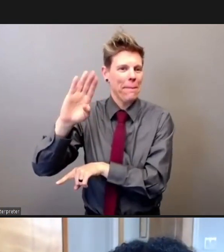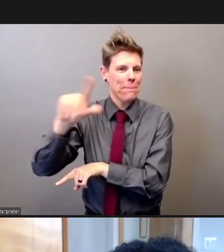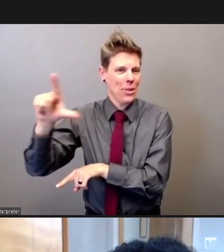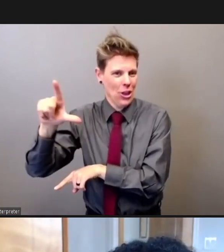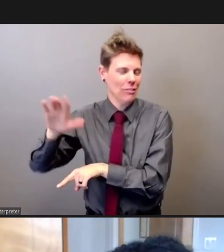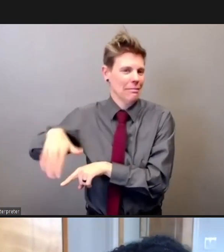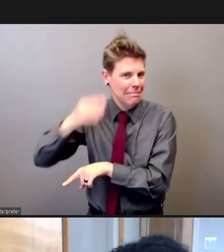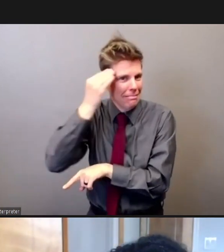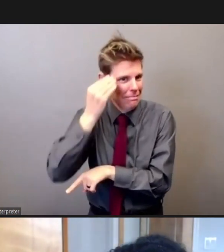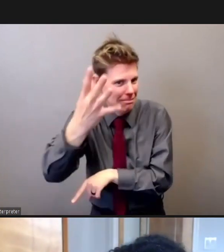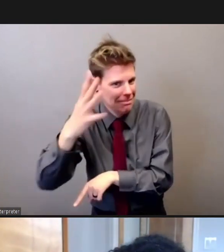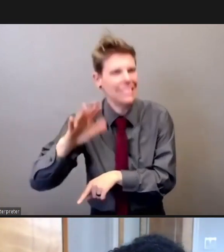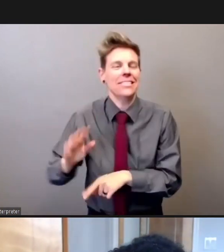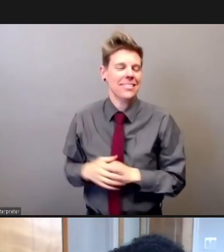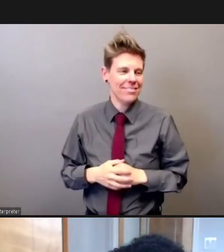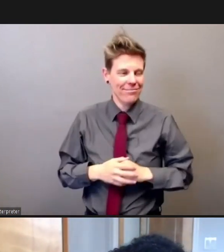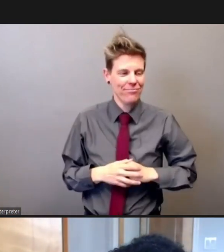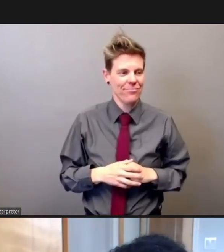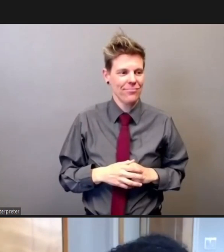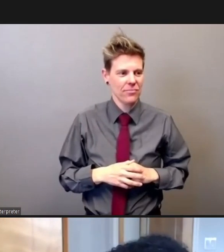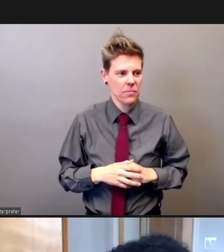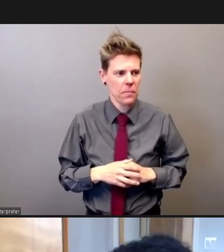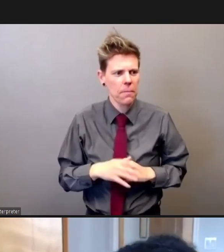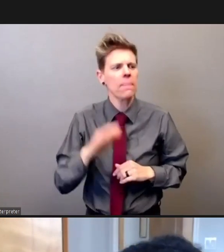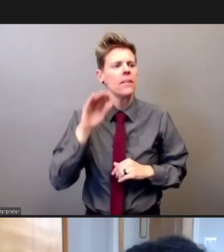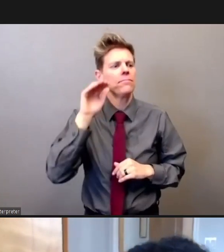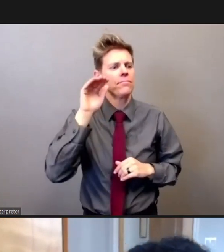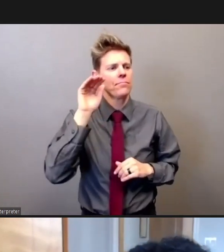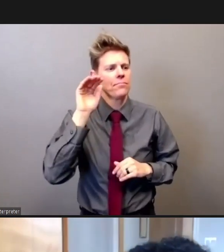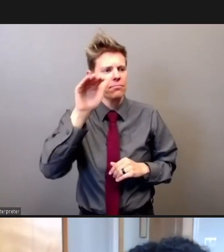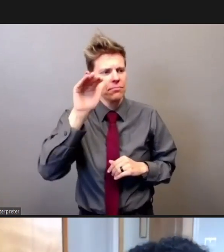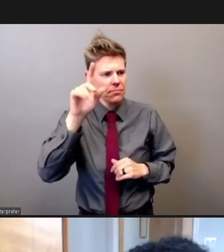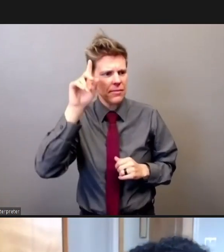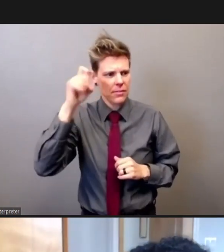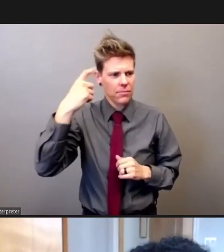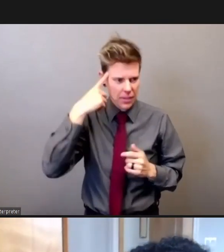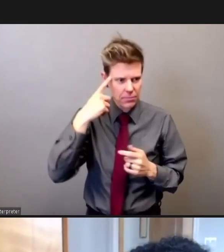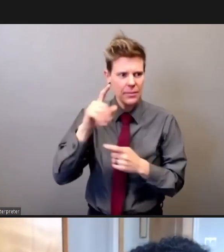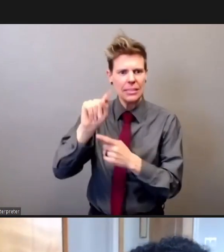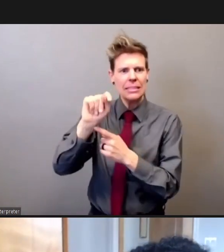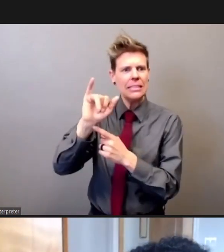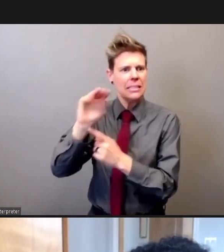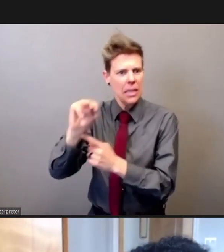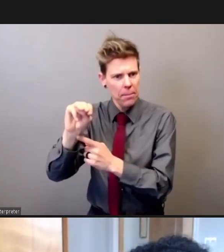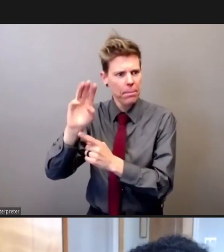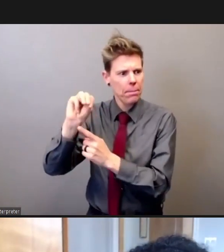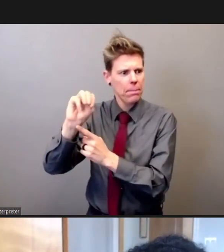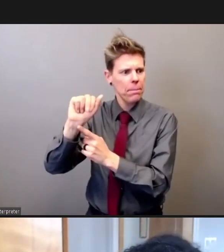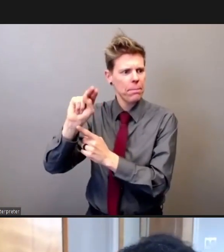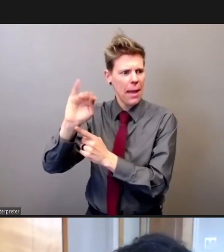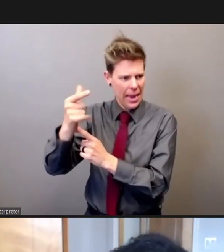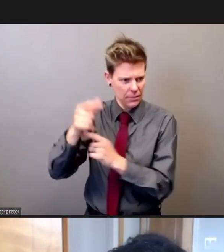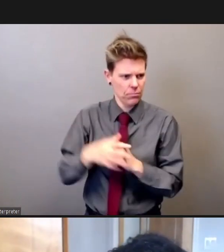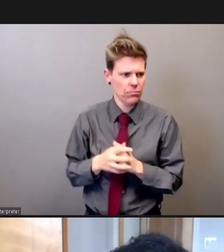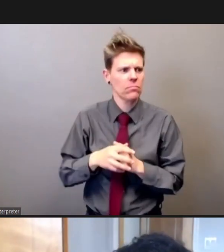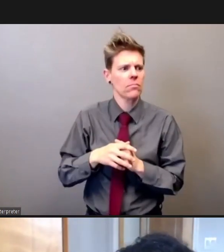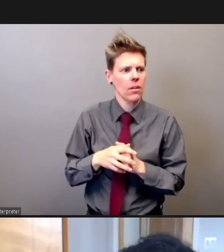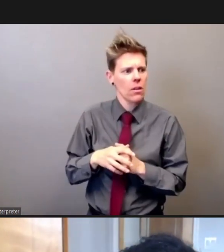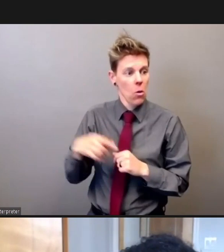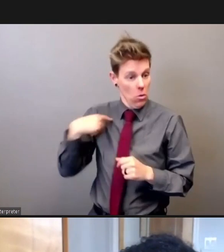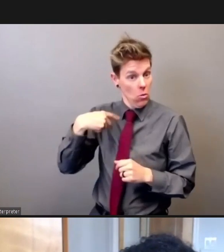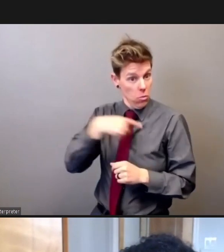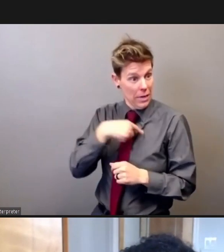former colleague of yours, Governor, Tim Manning, is the COVID-19 supply coordinator for the Biden administration. I'm wondering if you've had